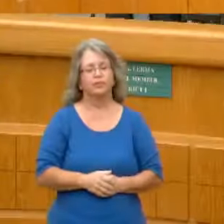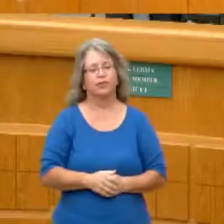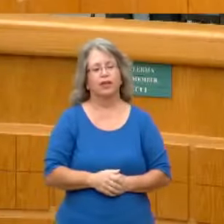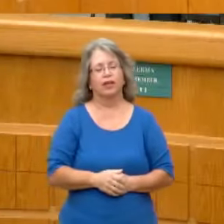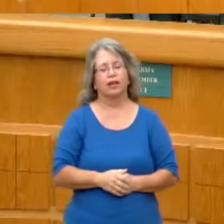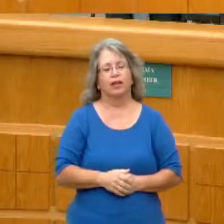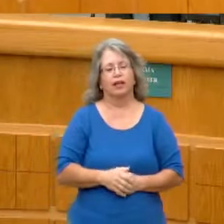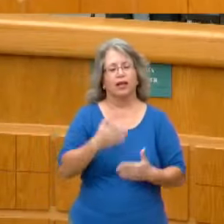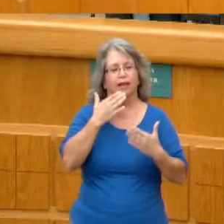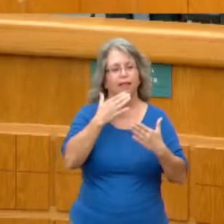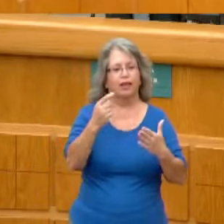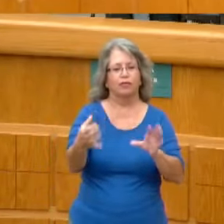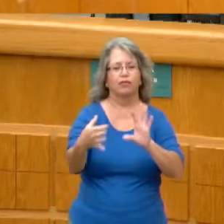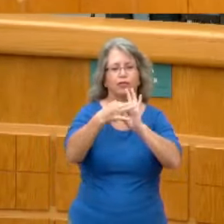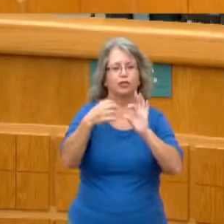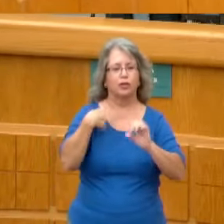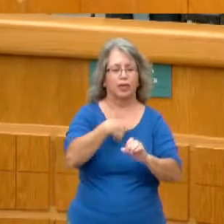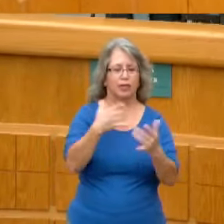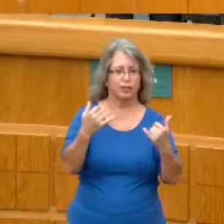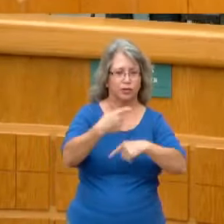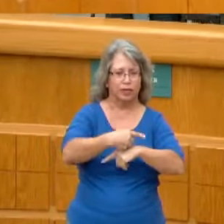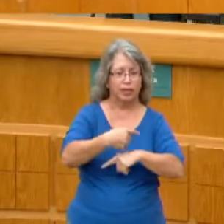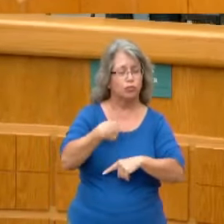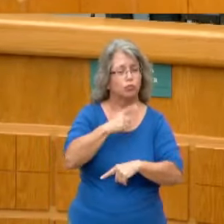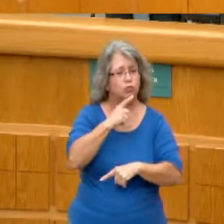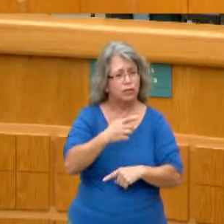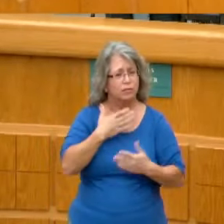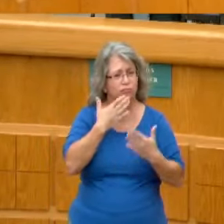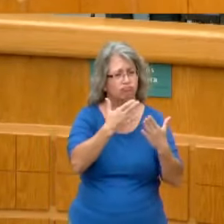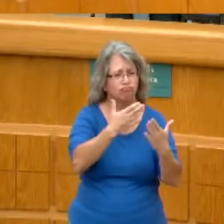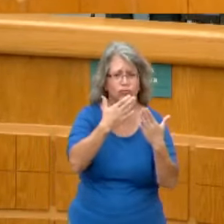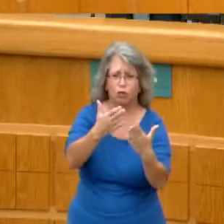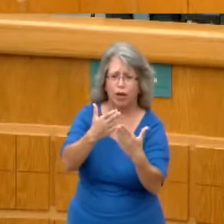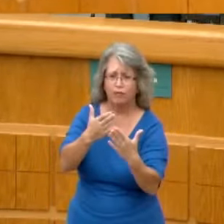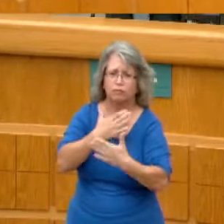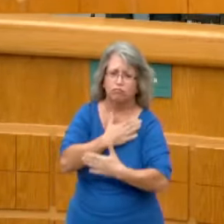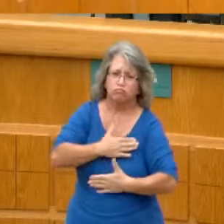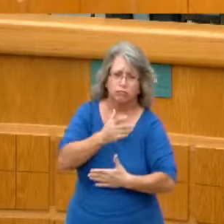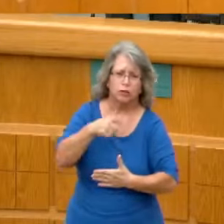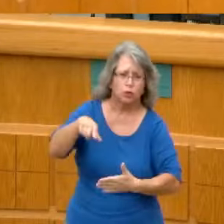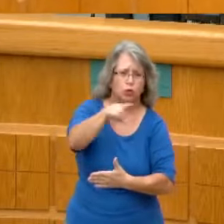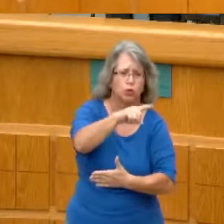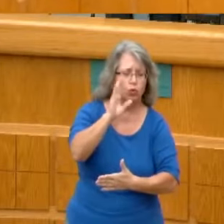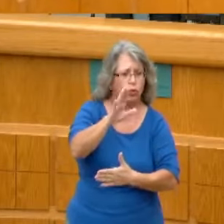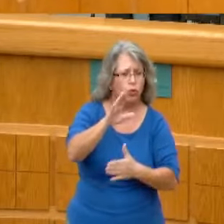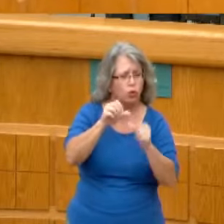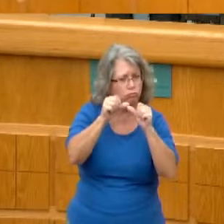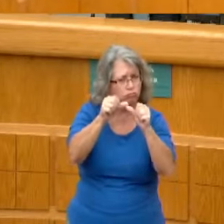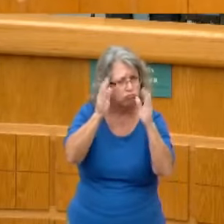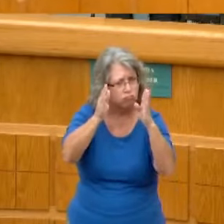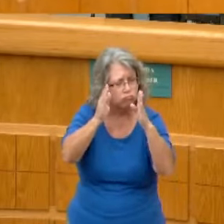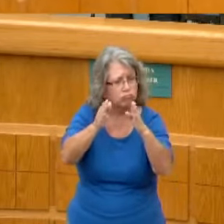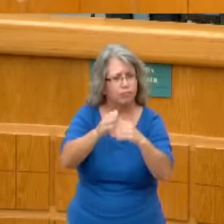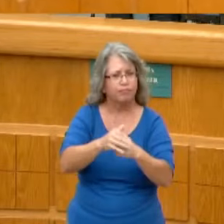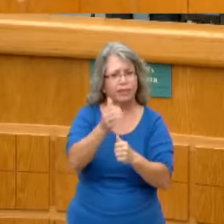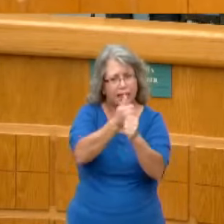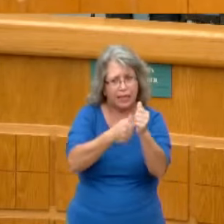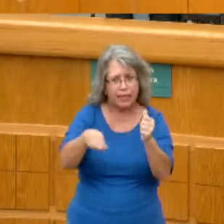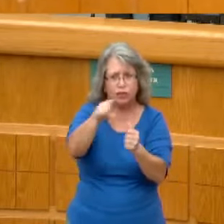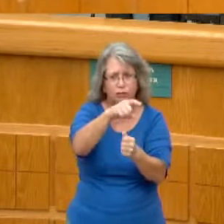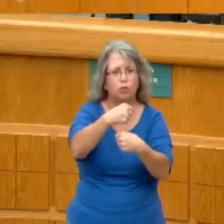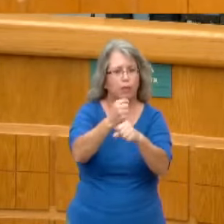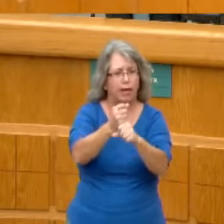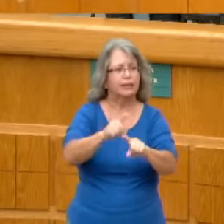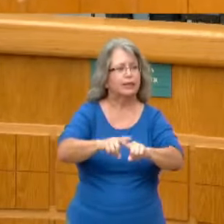today. We're very grateful to you for your vigilance, as each and every one of you is making a difference to protect our